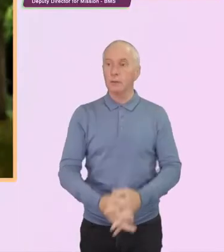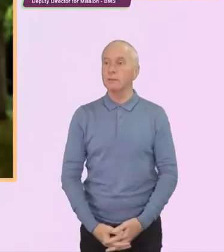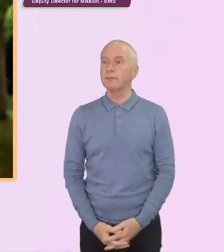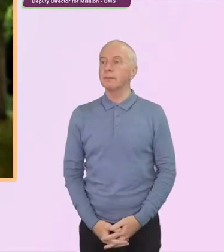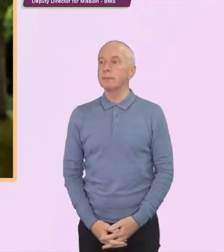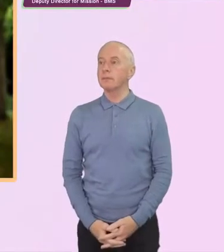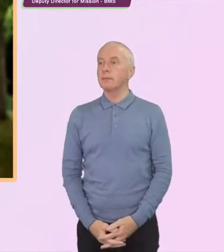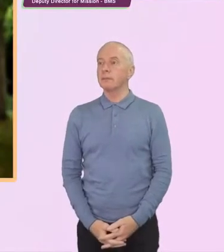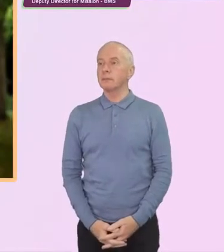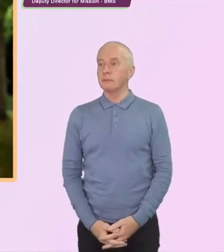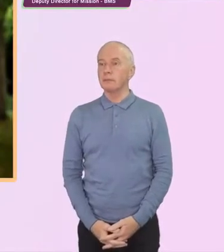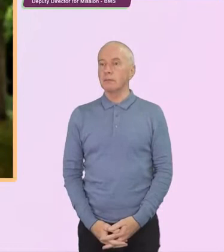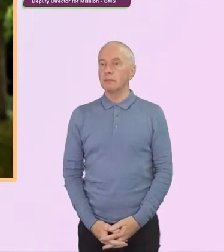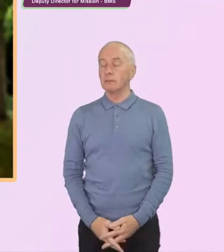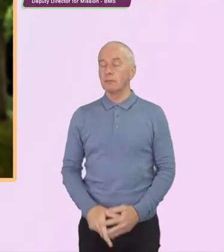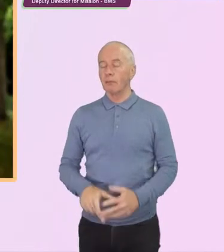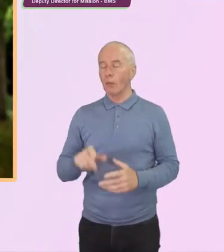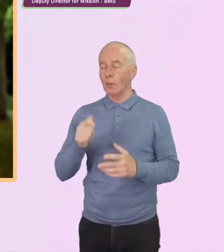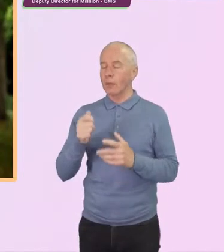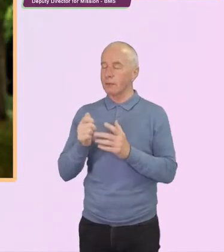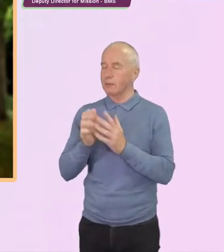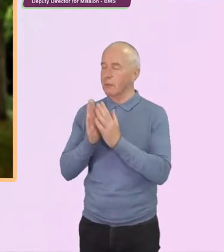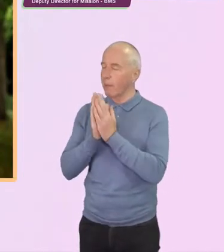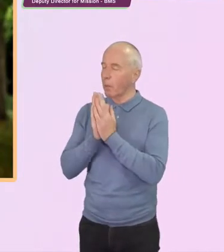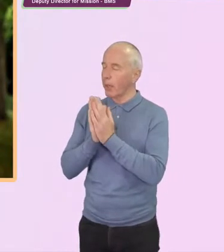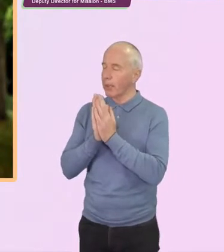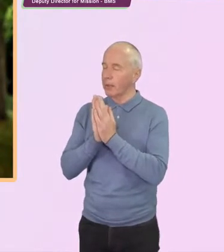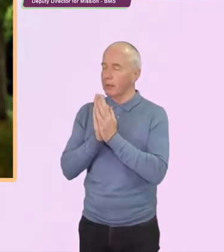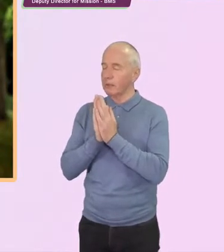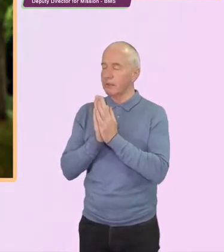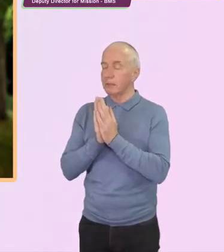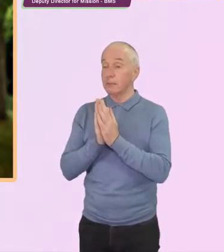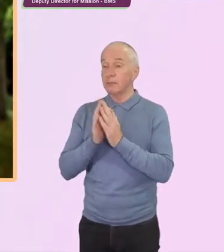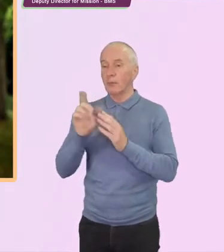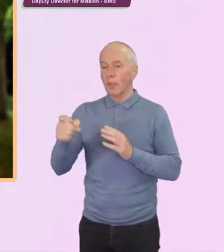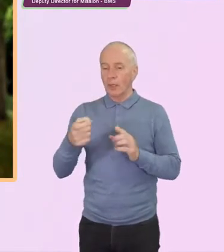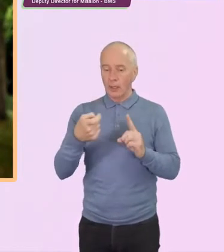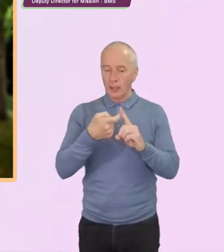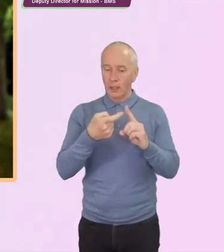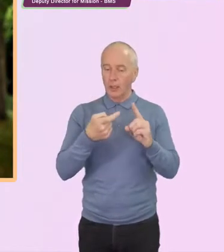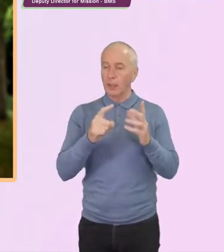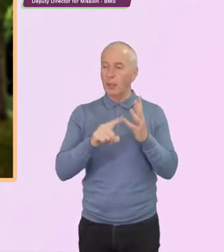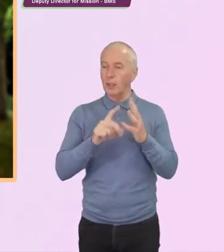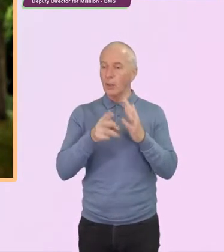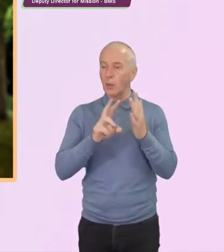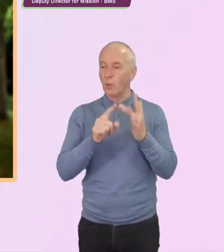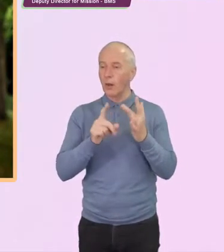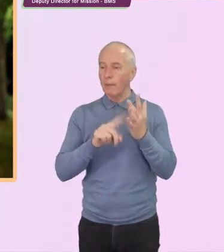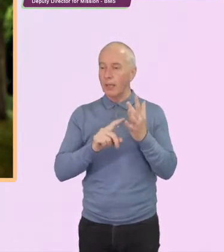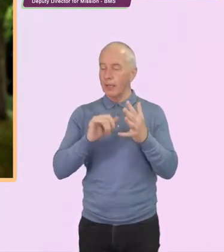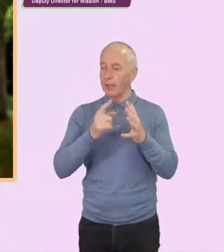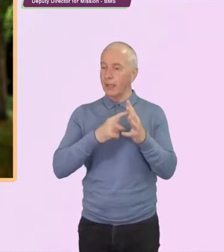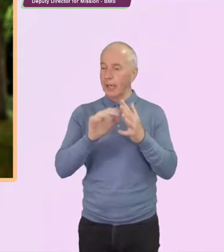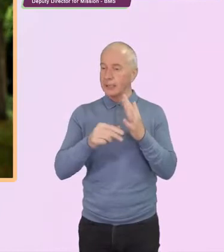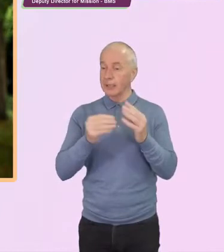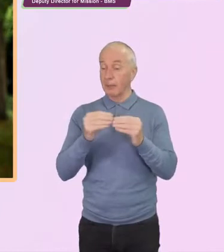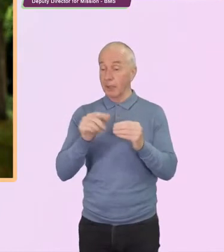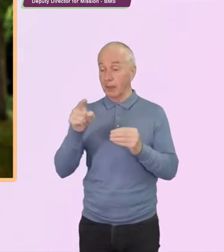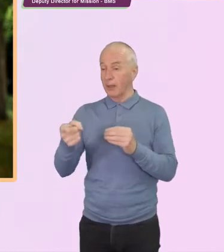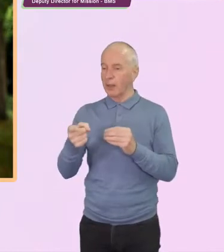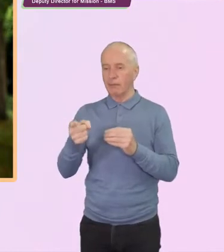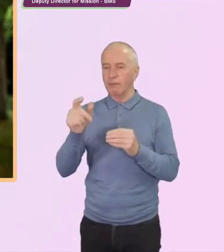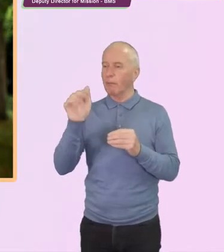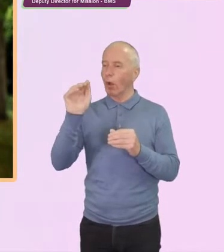We're going to pray in a second. I'll invite my my friend and colleague Kwame Adzam, who's the overseas team